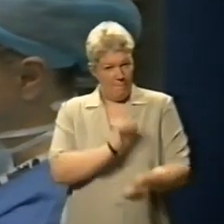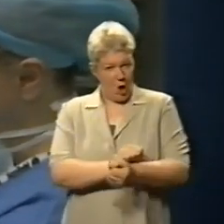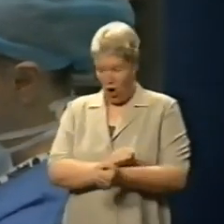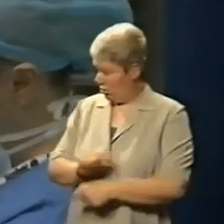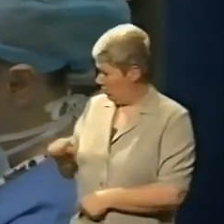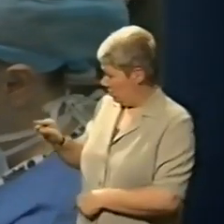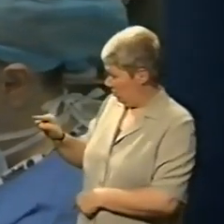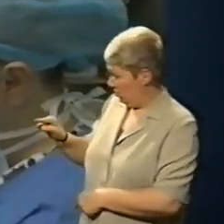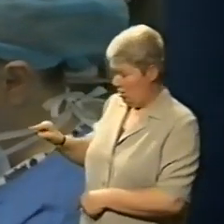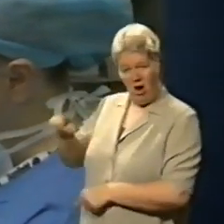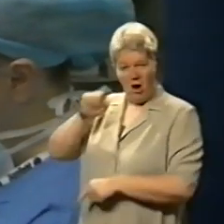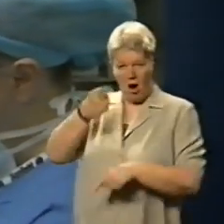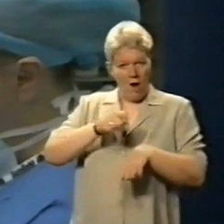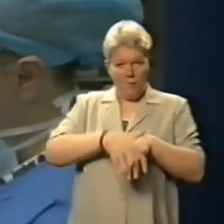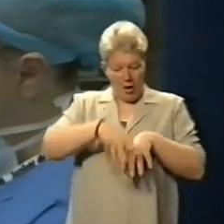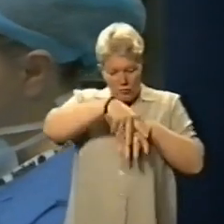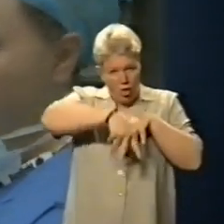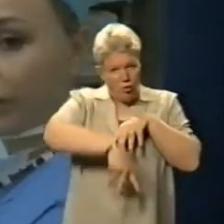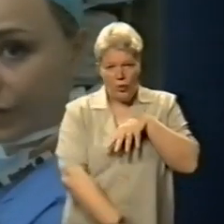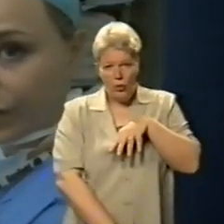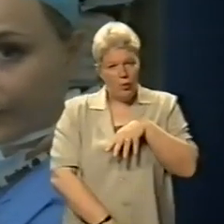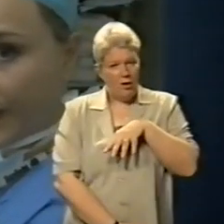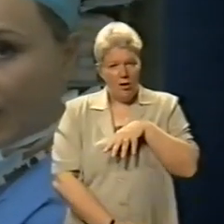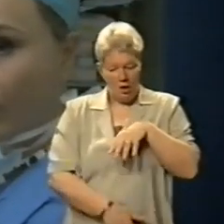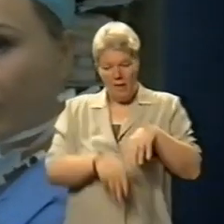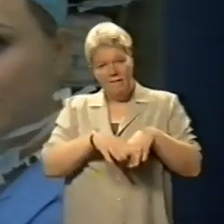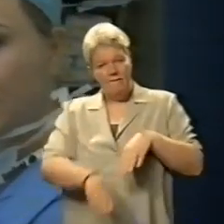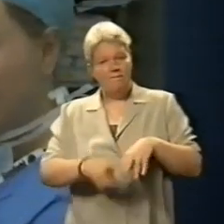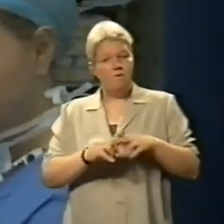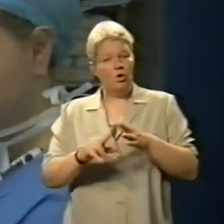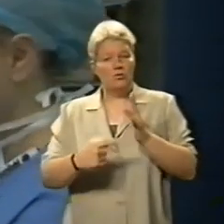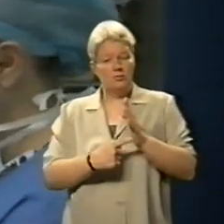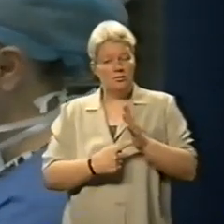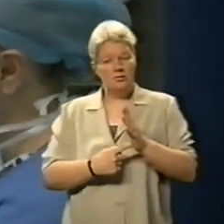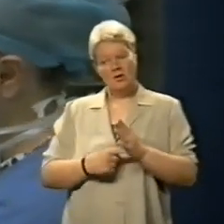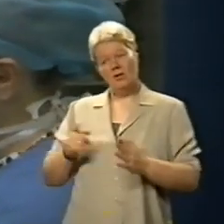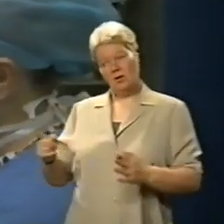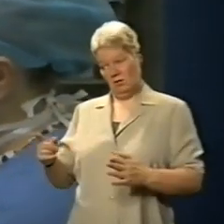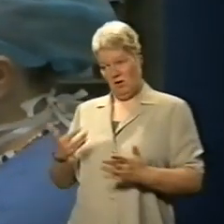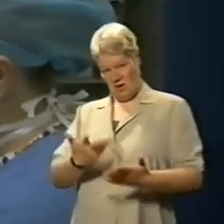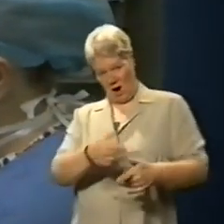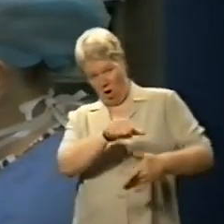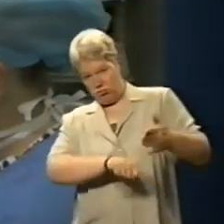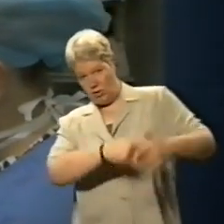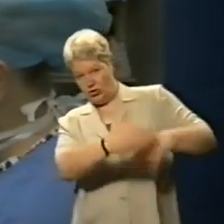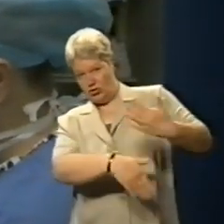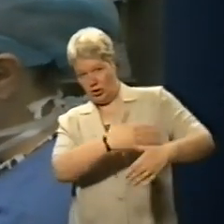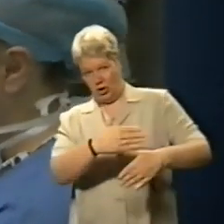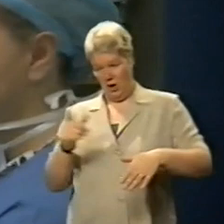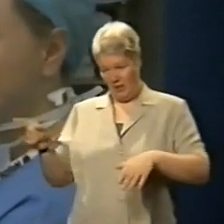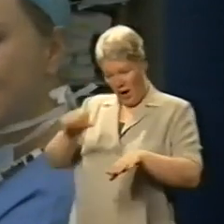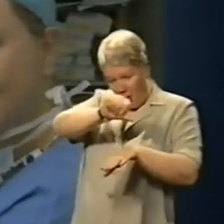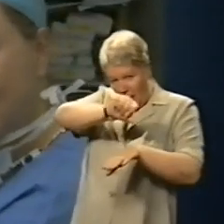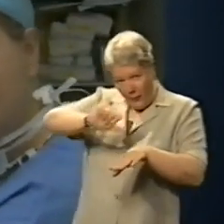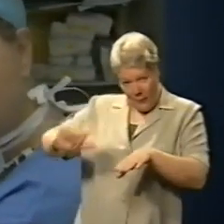the blood can get down here to her foot. What they're doing as we speak is making an incision here,